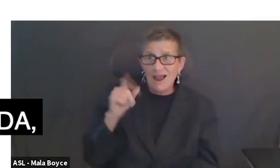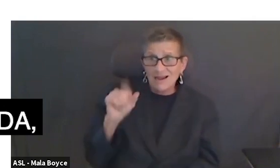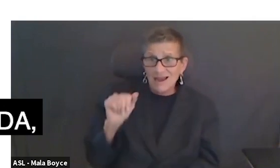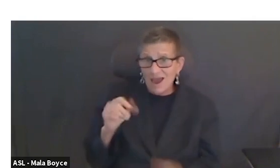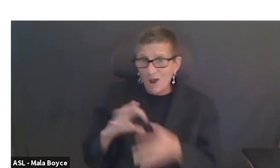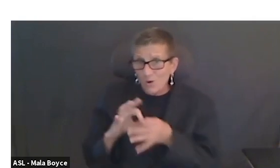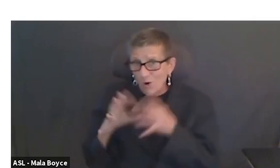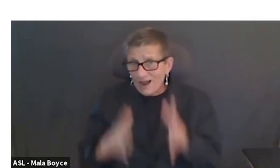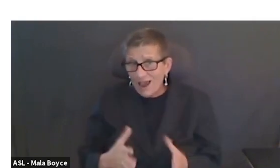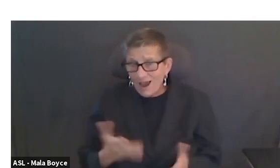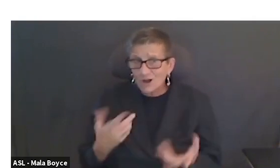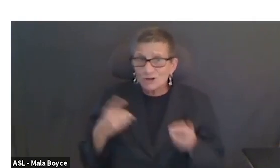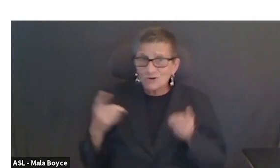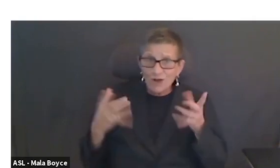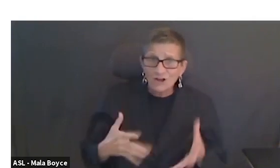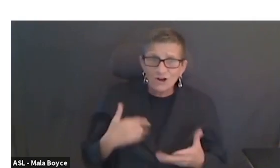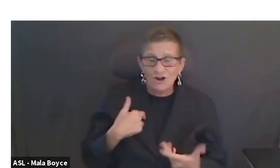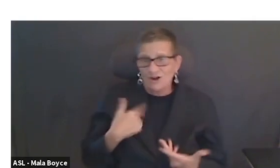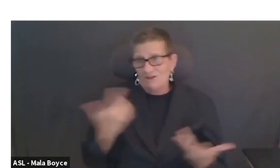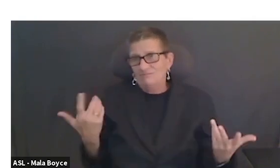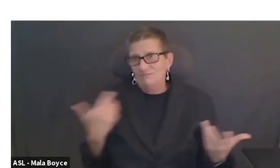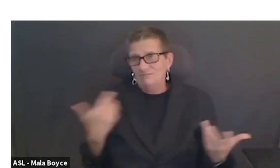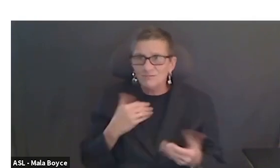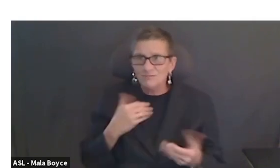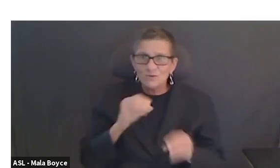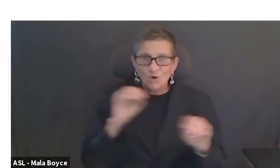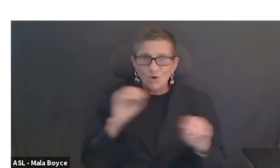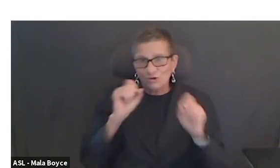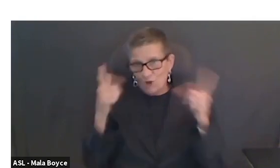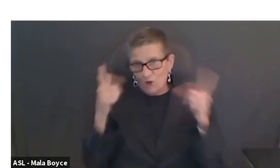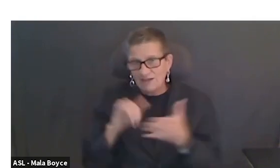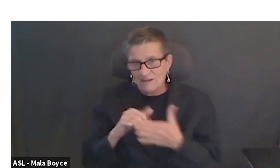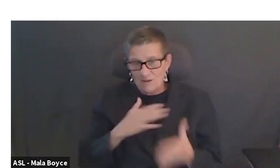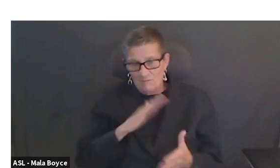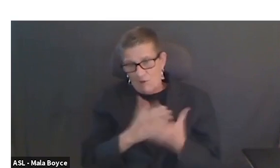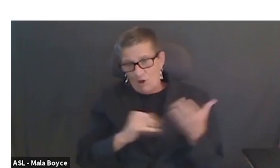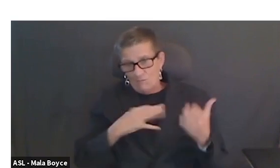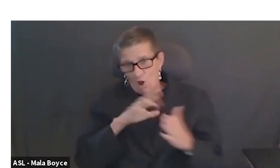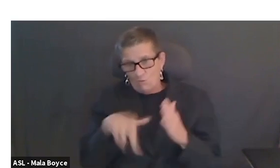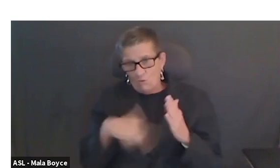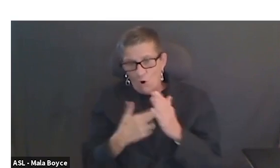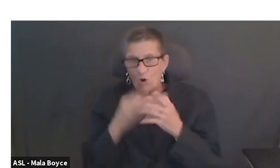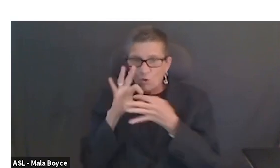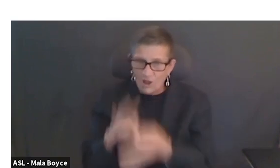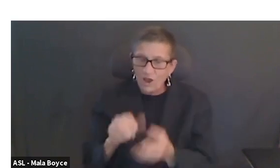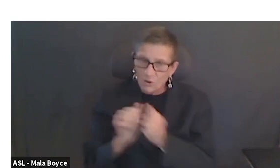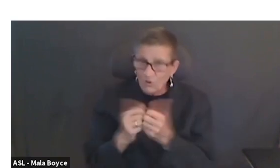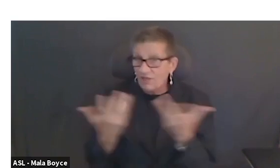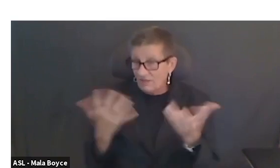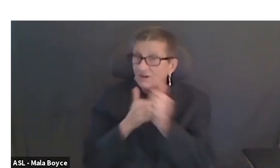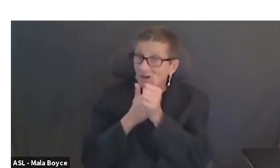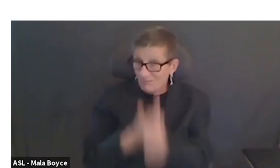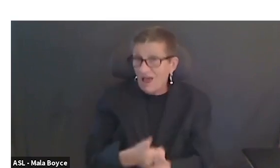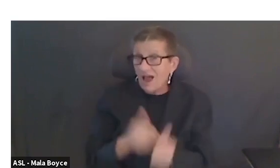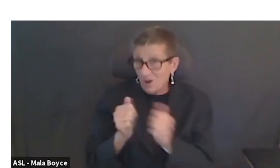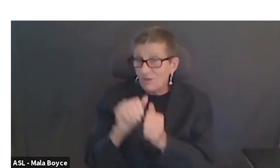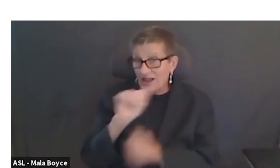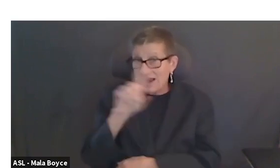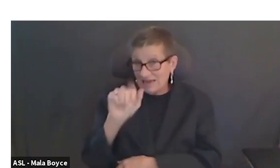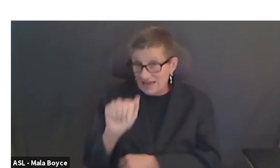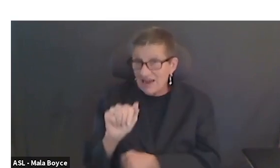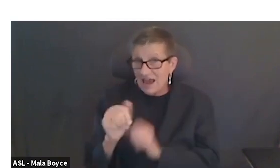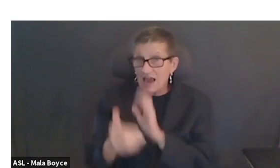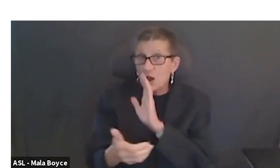ADA, it should come as no surprise that part of my role does have to do with complying with the Americans with Disabilities